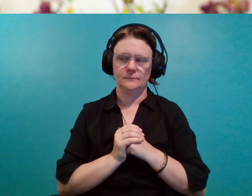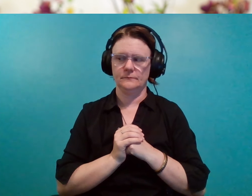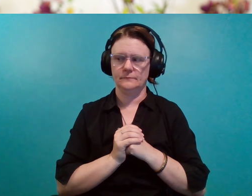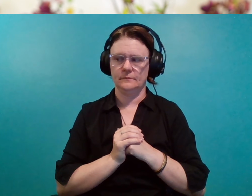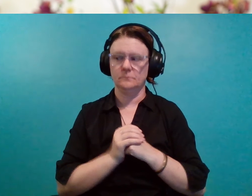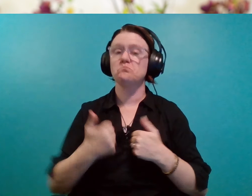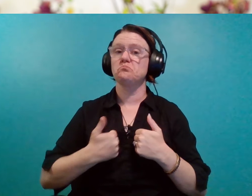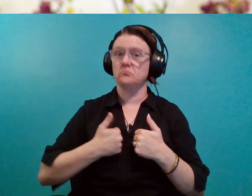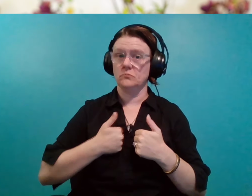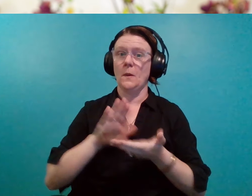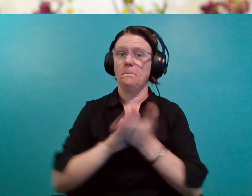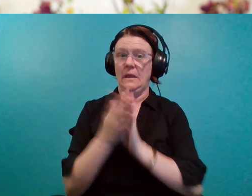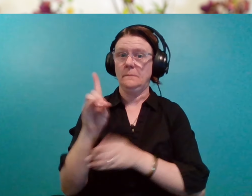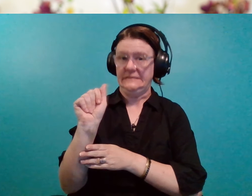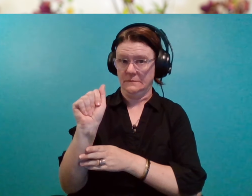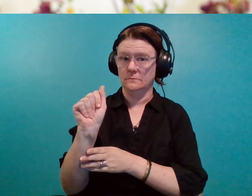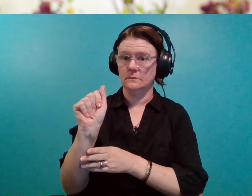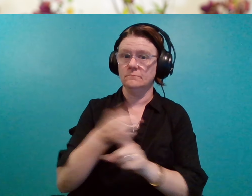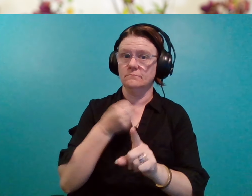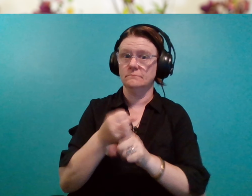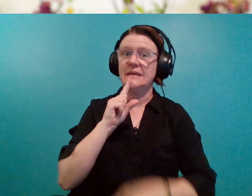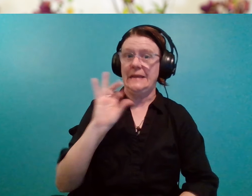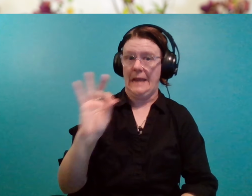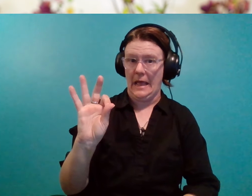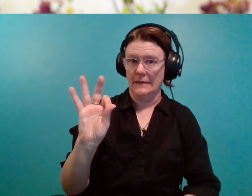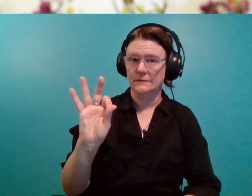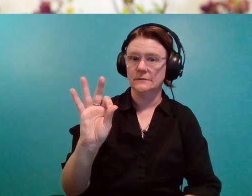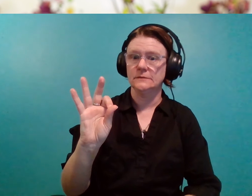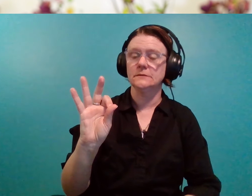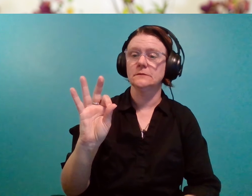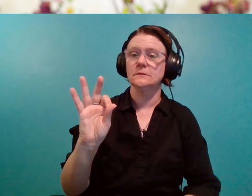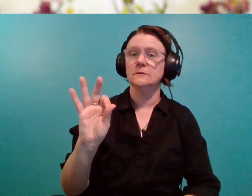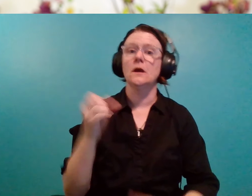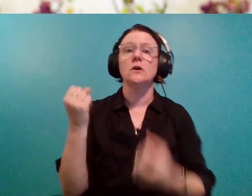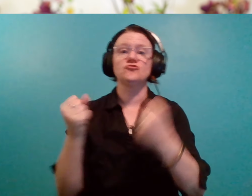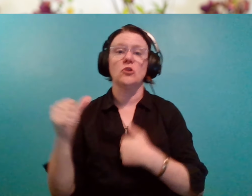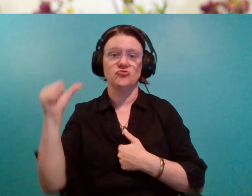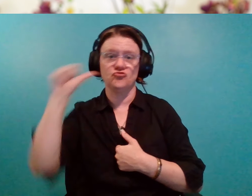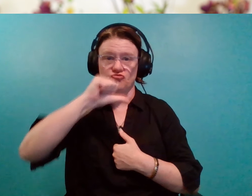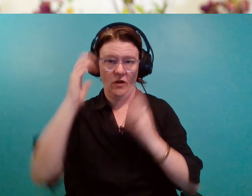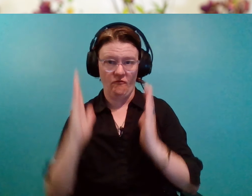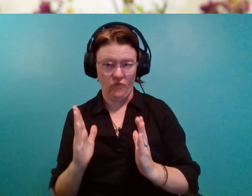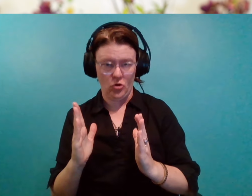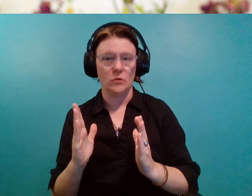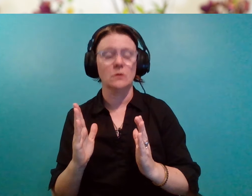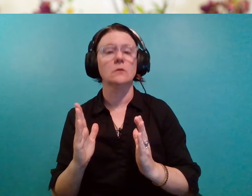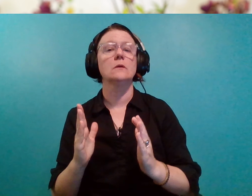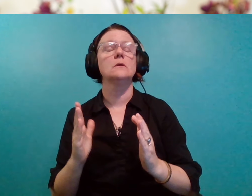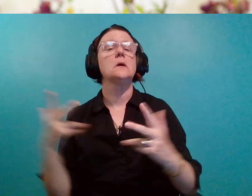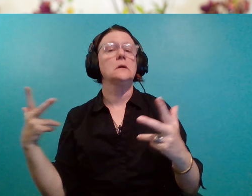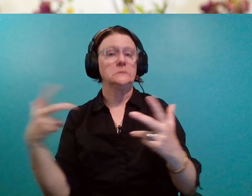I became disabled at the age of 9. It was caused by a drunk driver